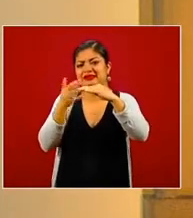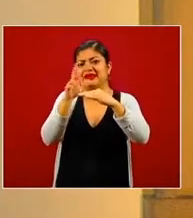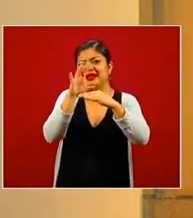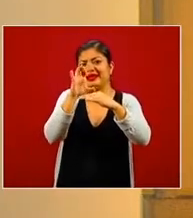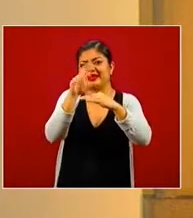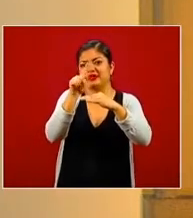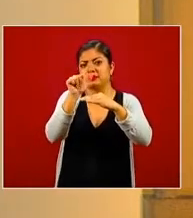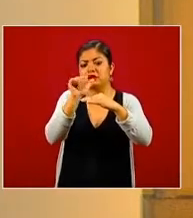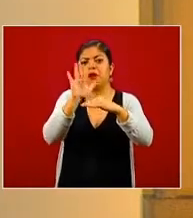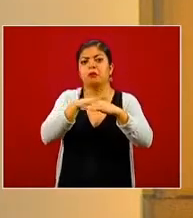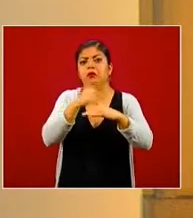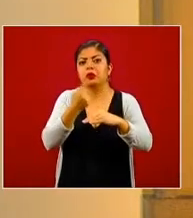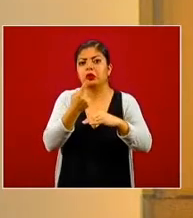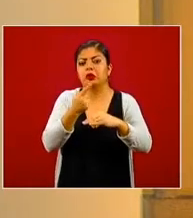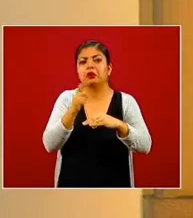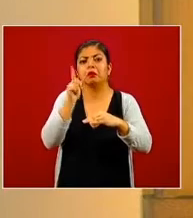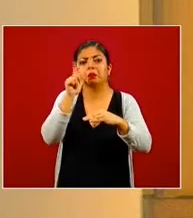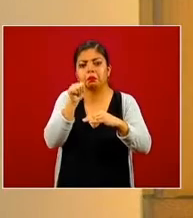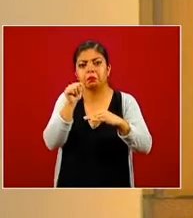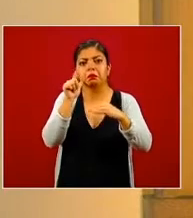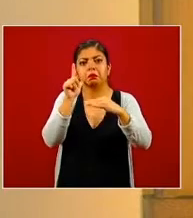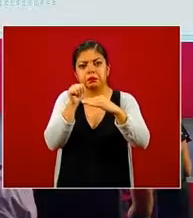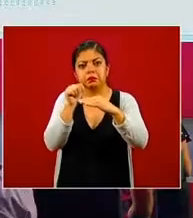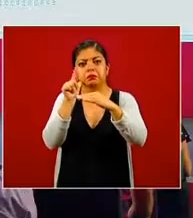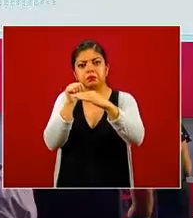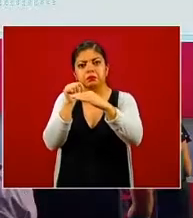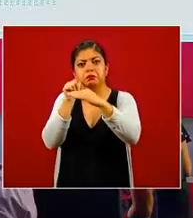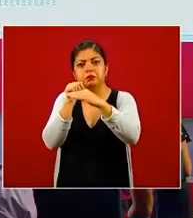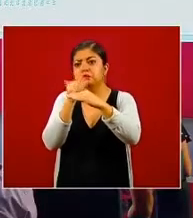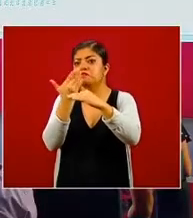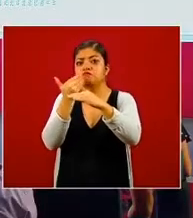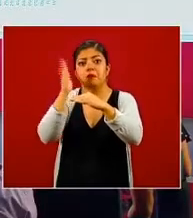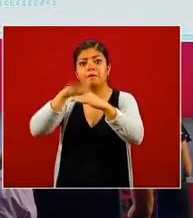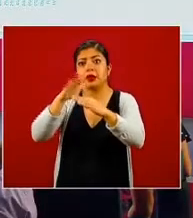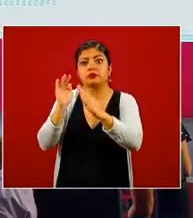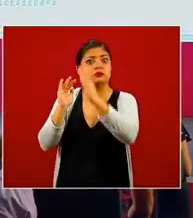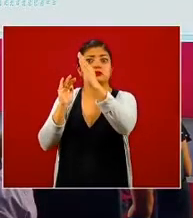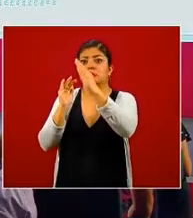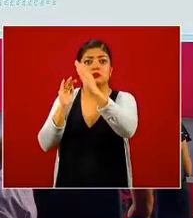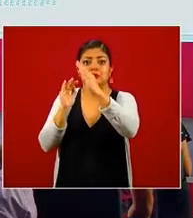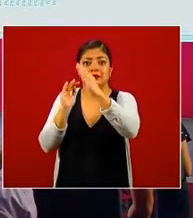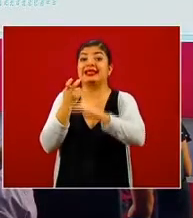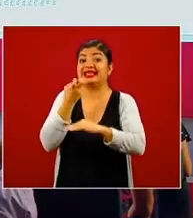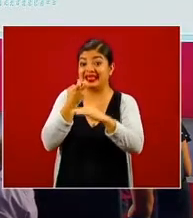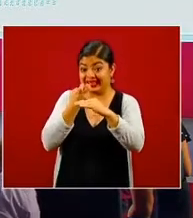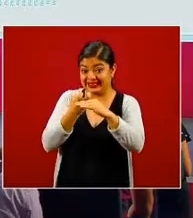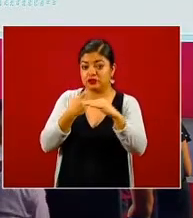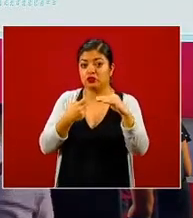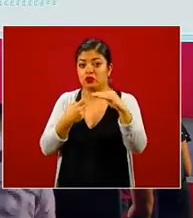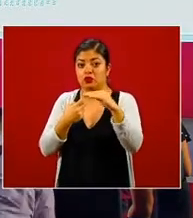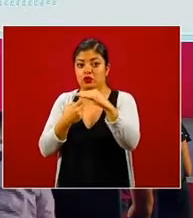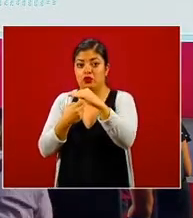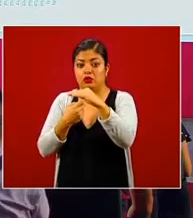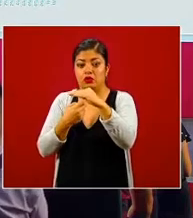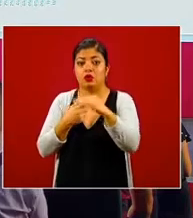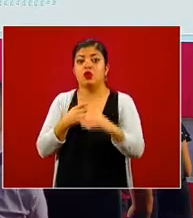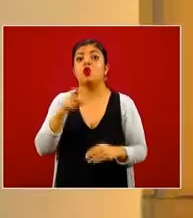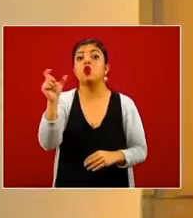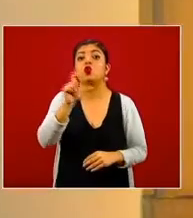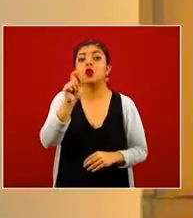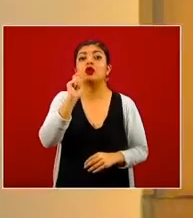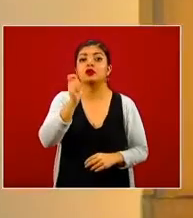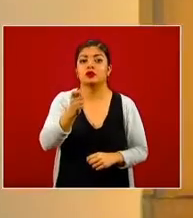horizontal flat line because time has passed, and there are no more cases being